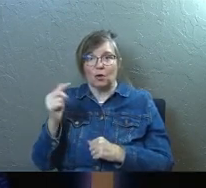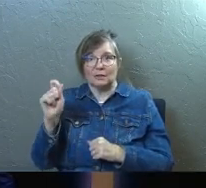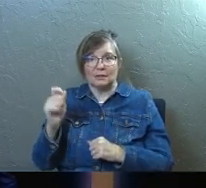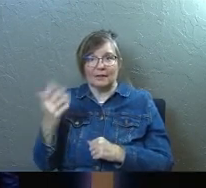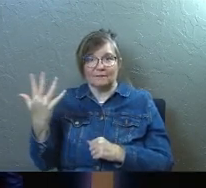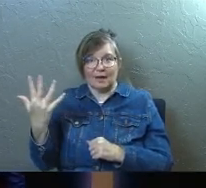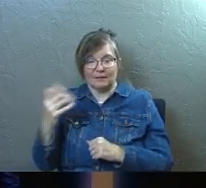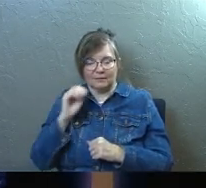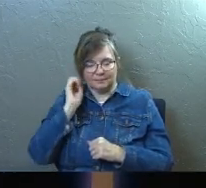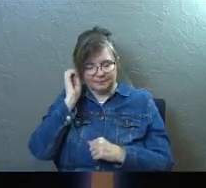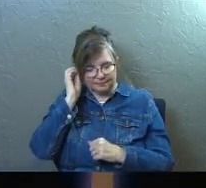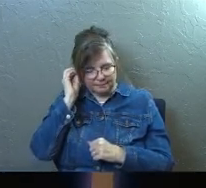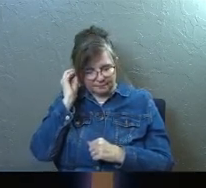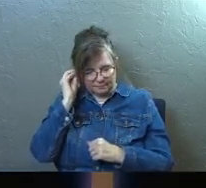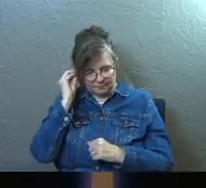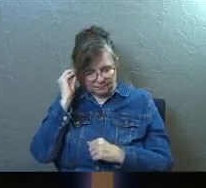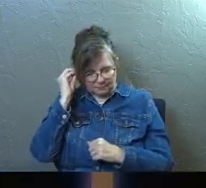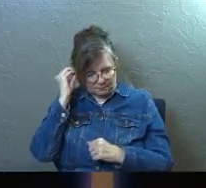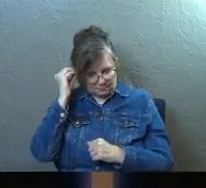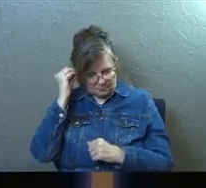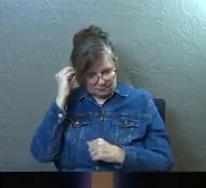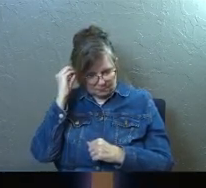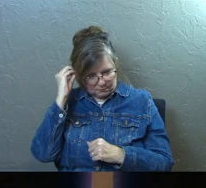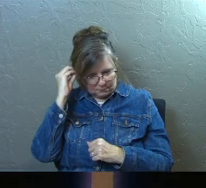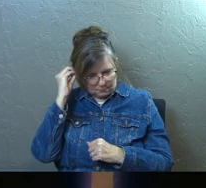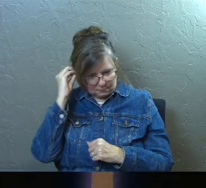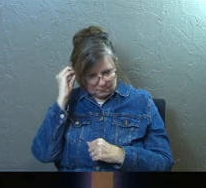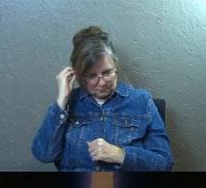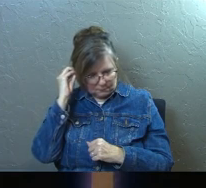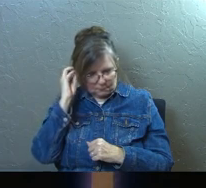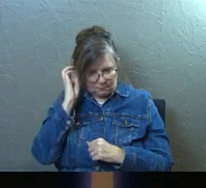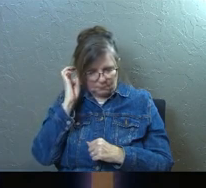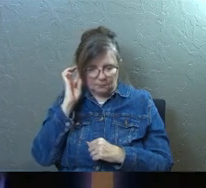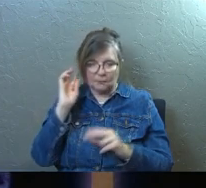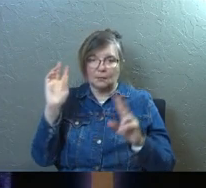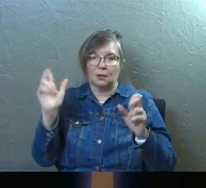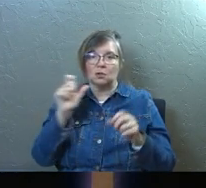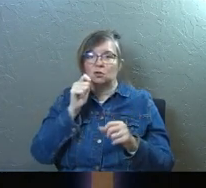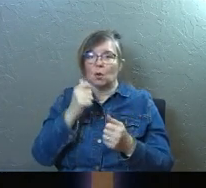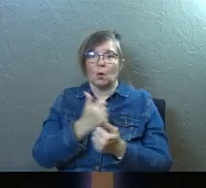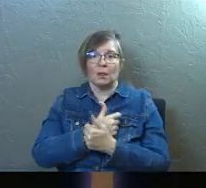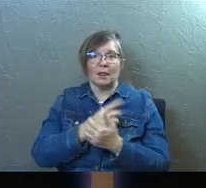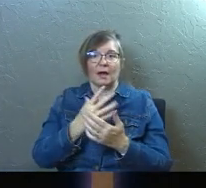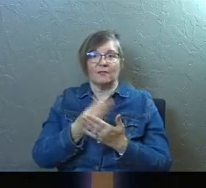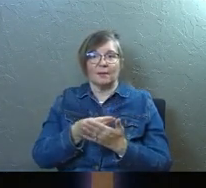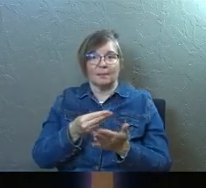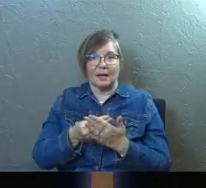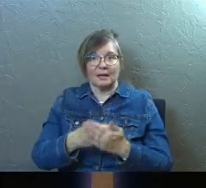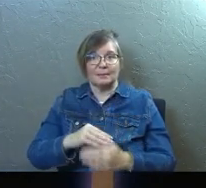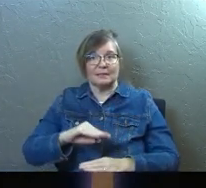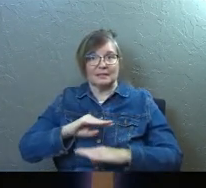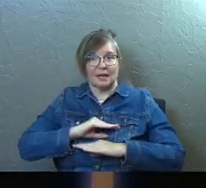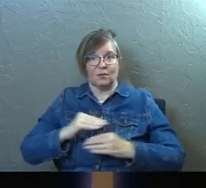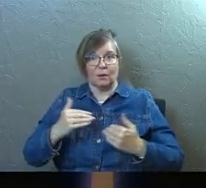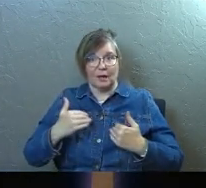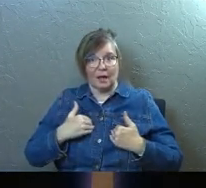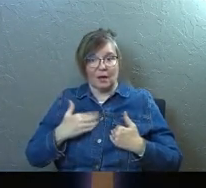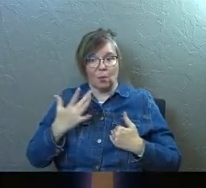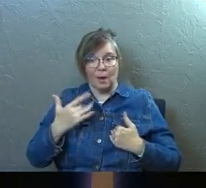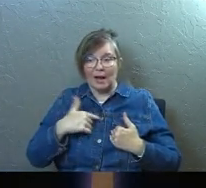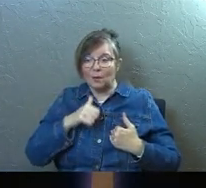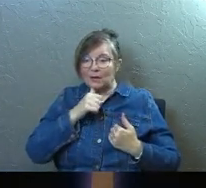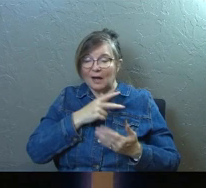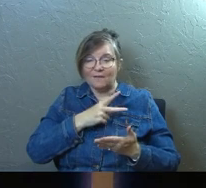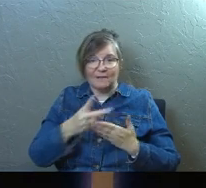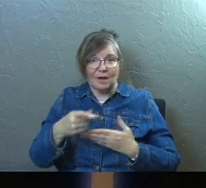Hebrews 13:5. Don't love money. Be satisfied with what you have. For God has said, I will never fail you and I will never abandon you. Love